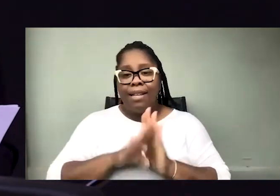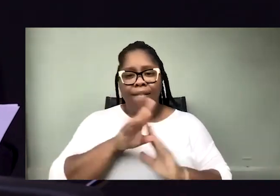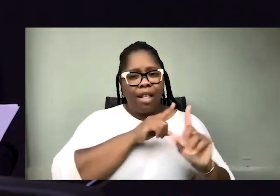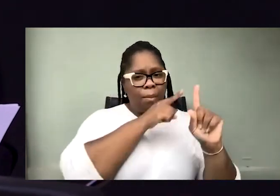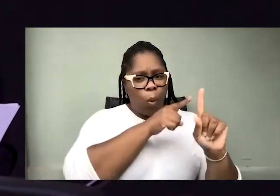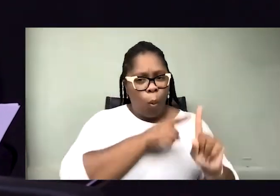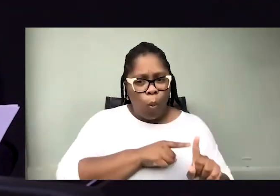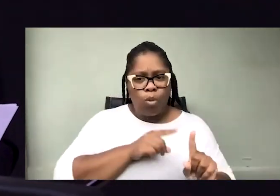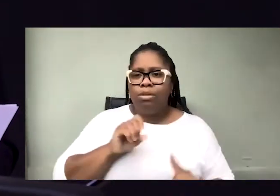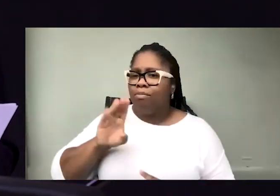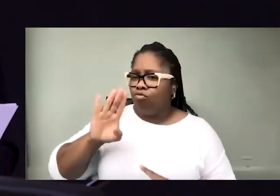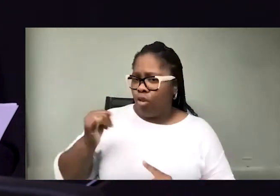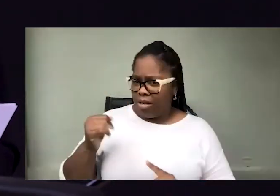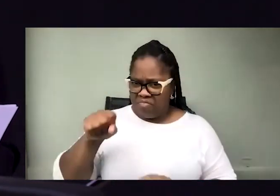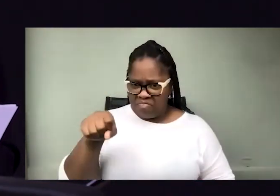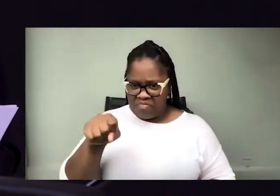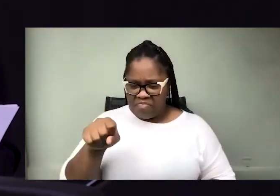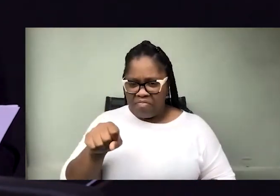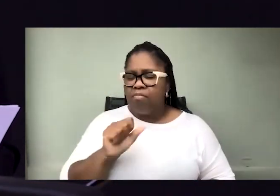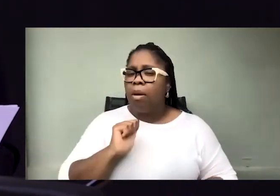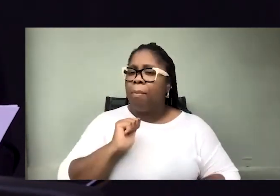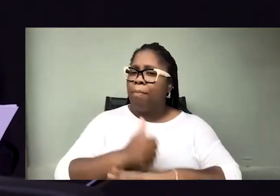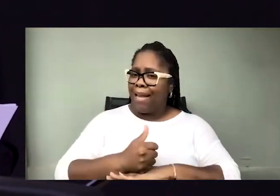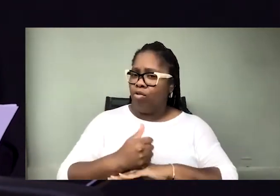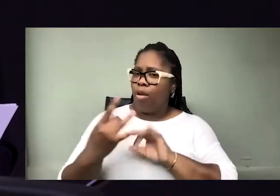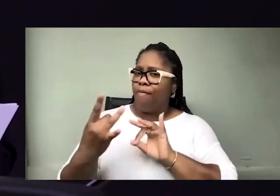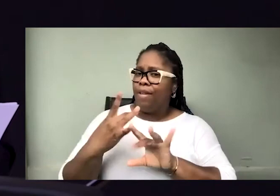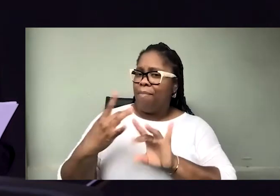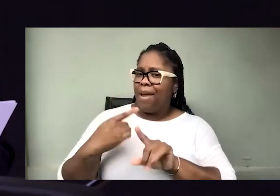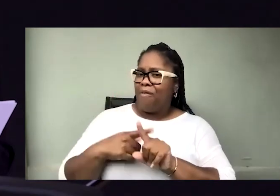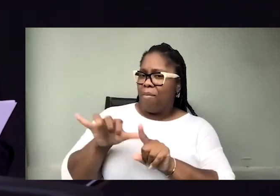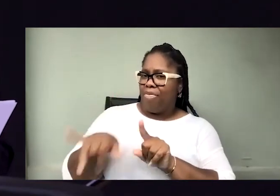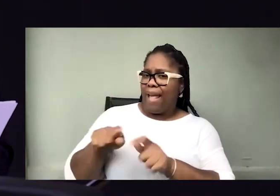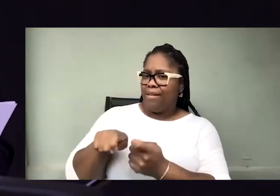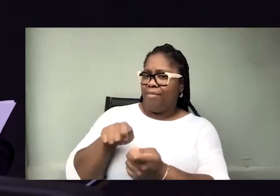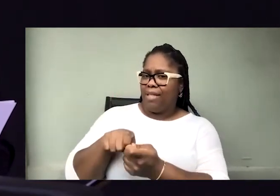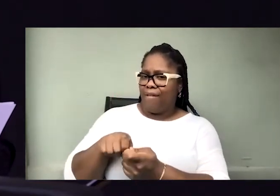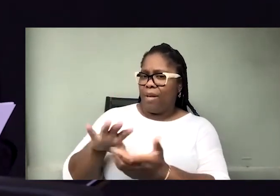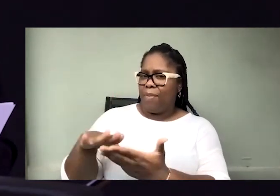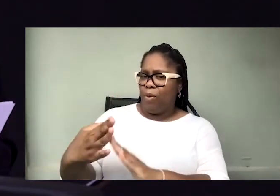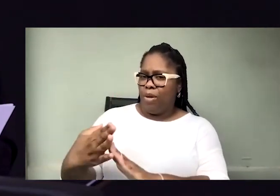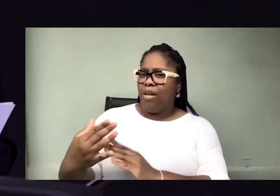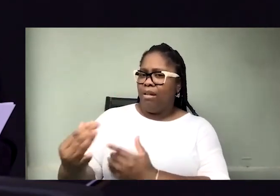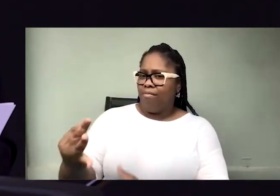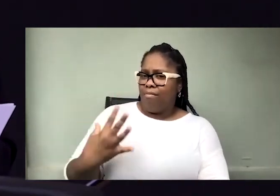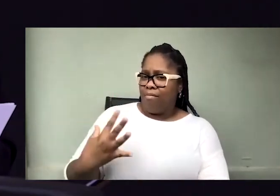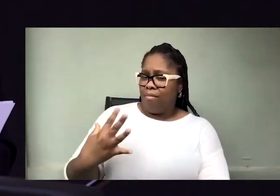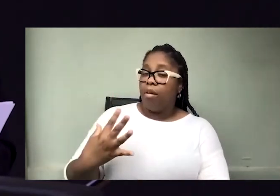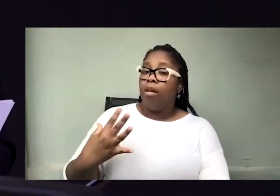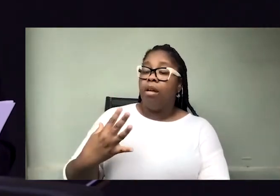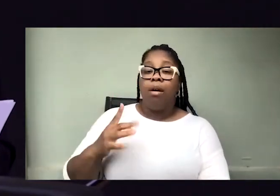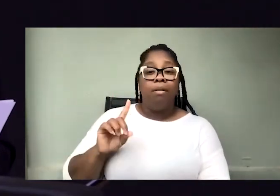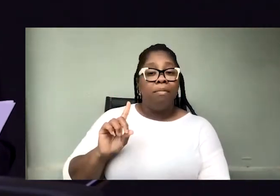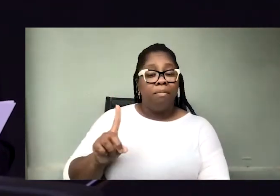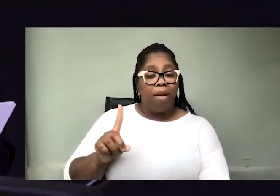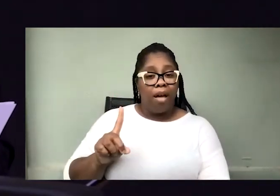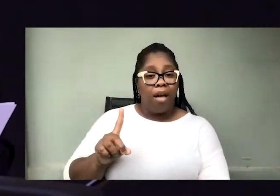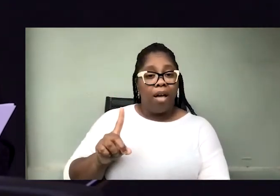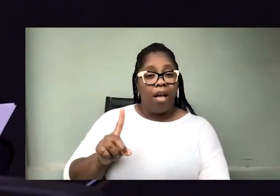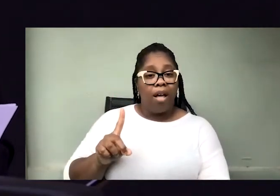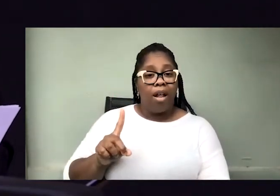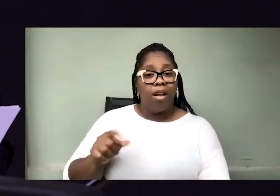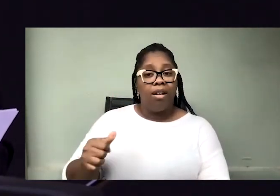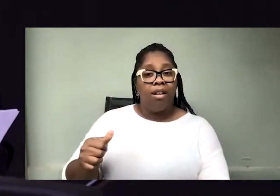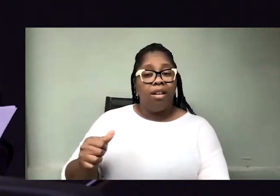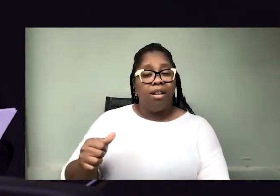and objectives. It is based on the feedback from that community input, but the other half of what drives